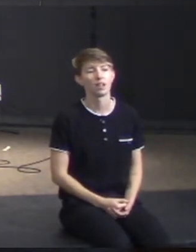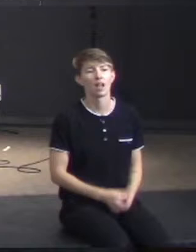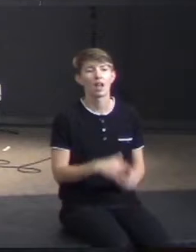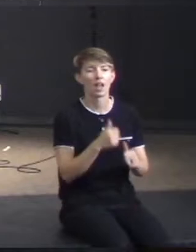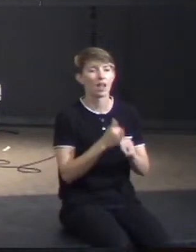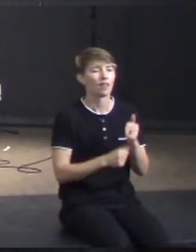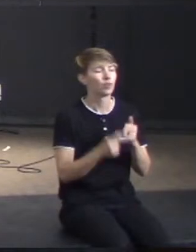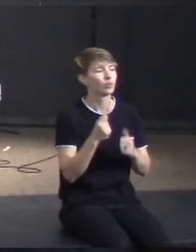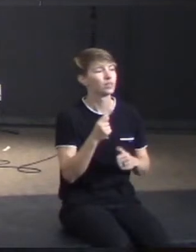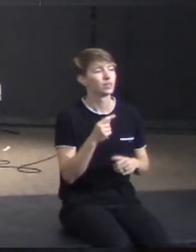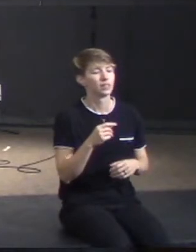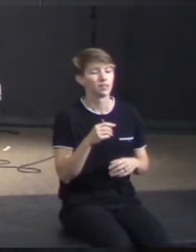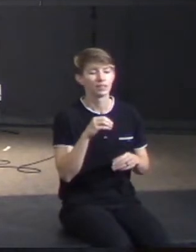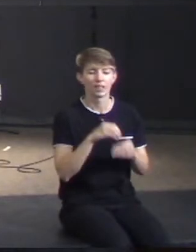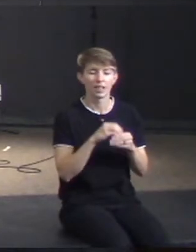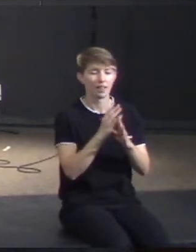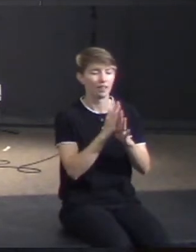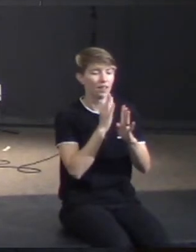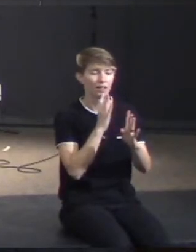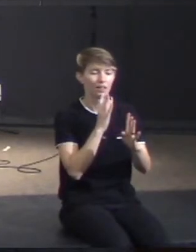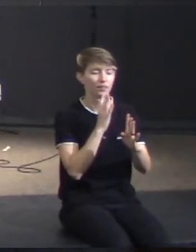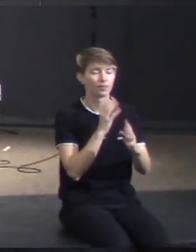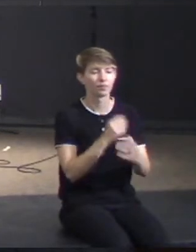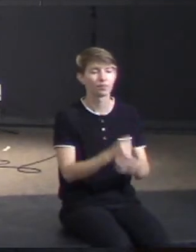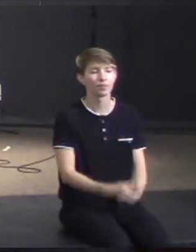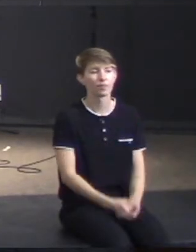Everyone's in the line.